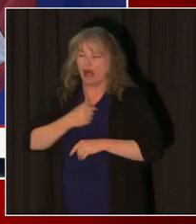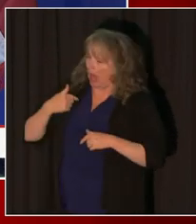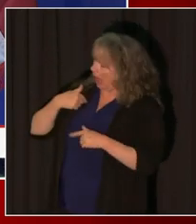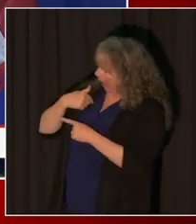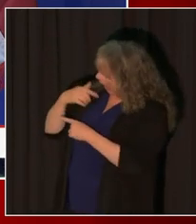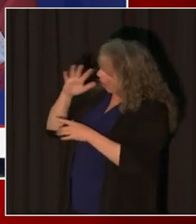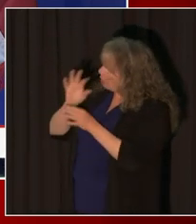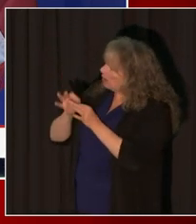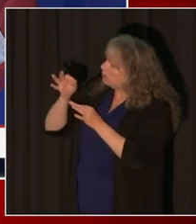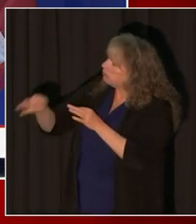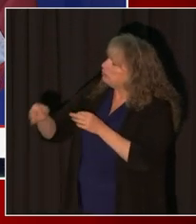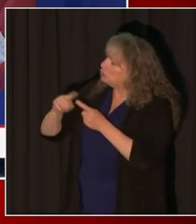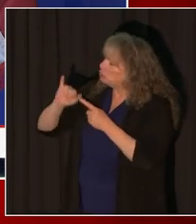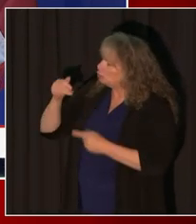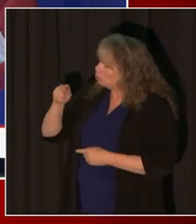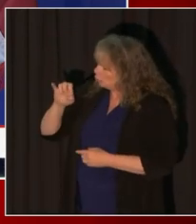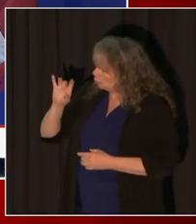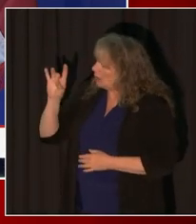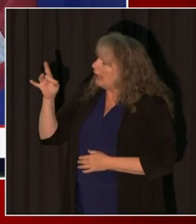And